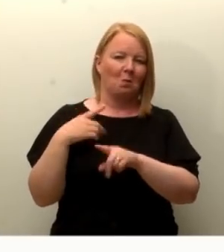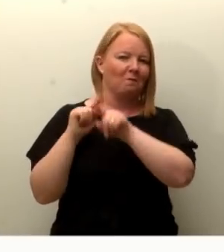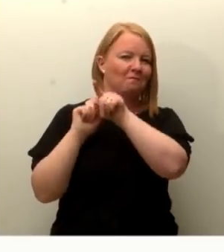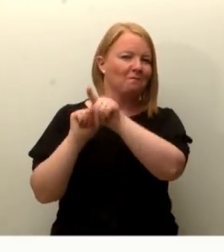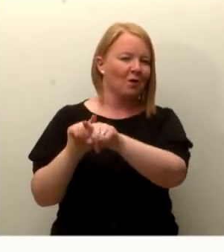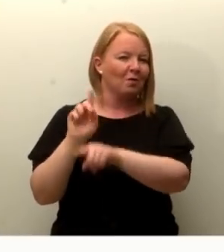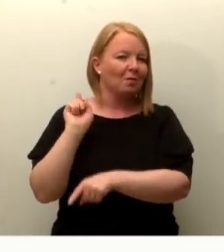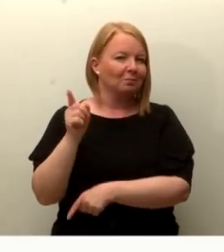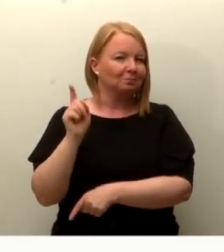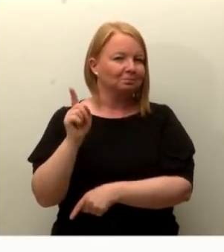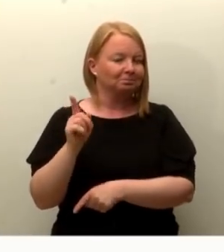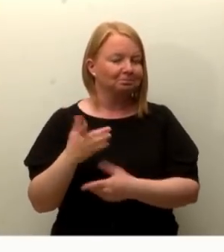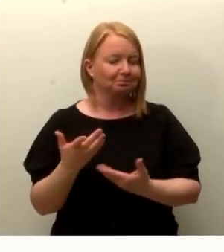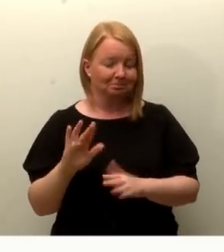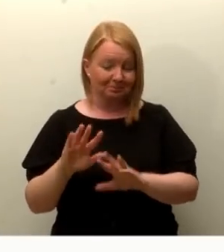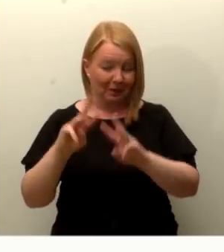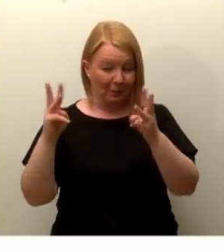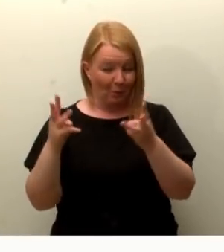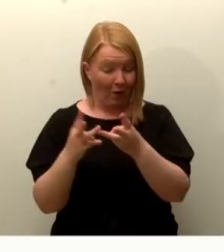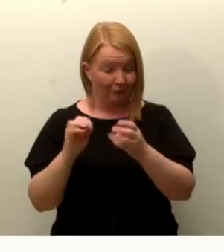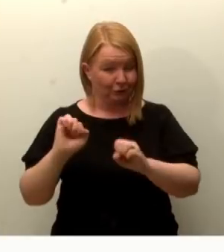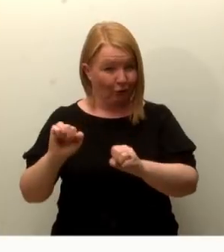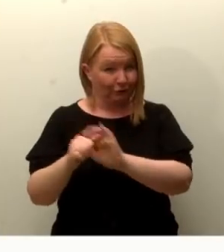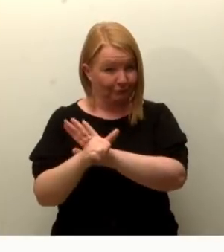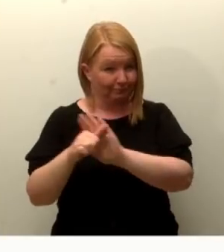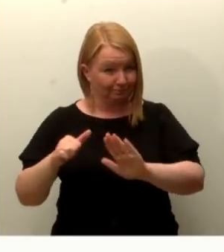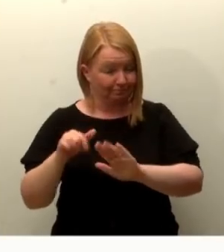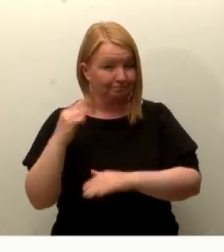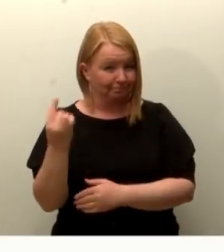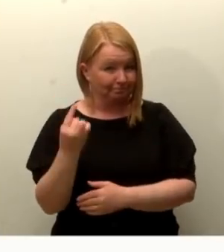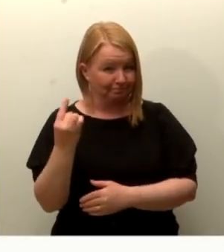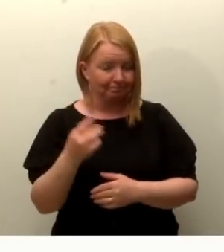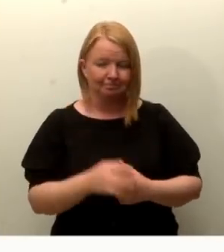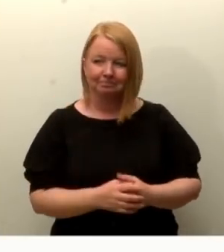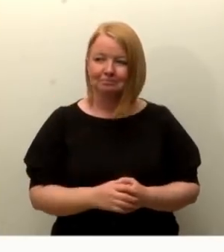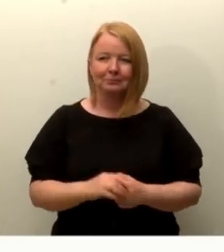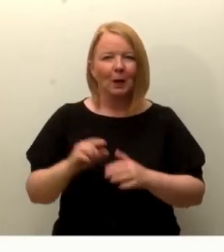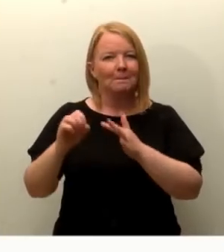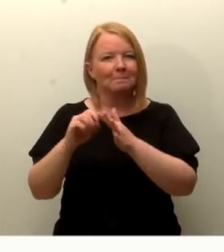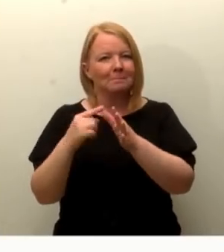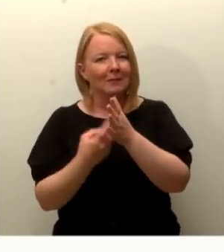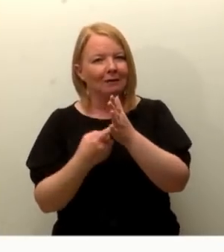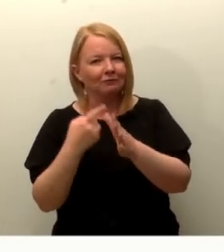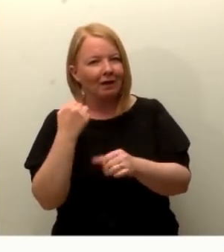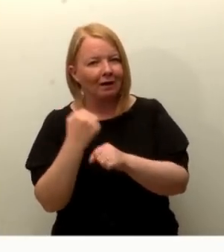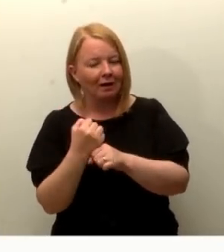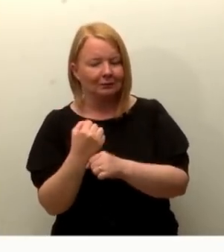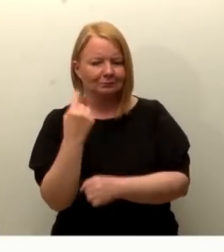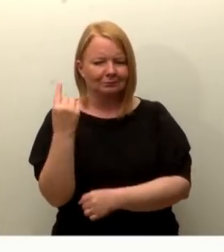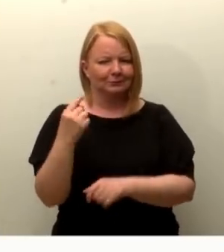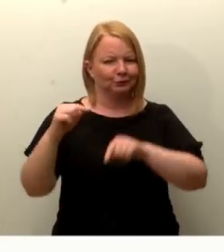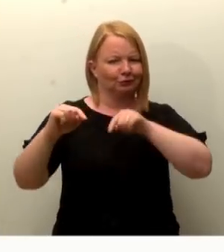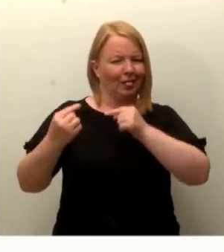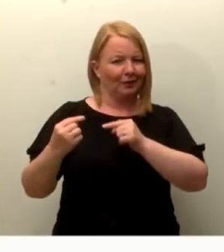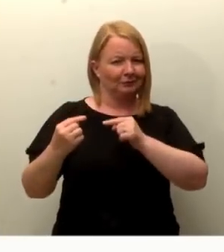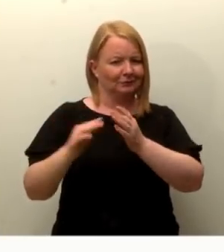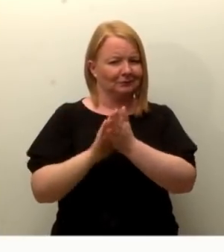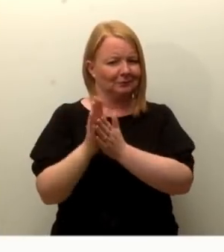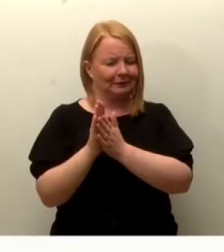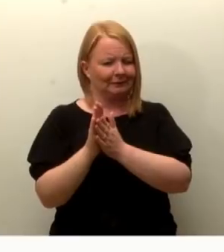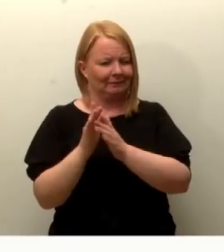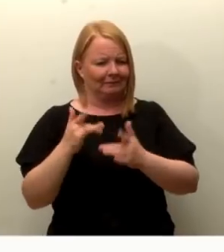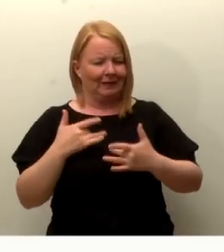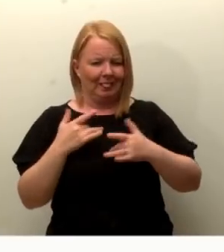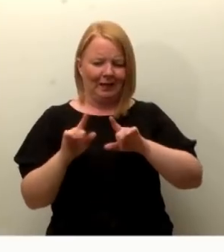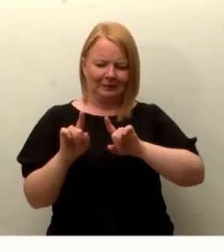in his dad's footsteps in the world of orthopedics. Parag's main challenge was to emerge from the redoubtable shadow of